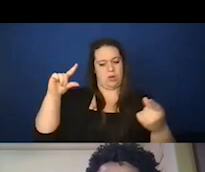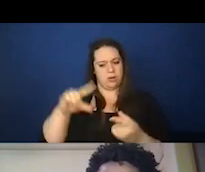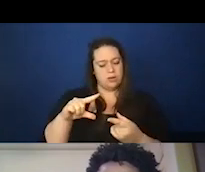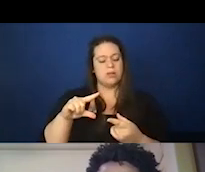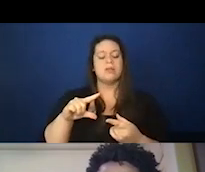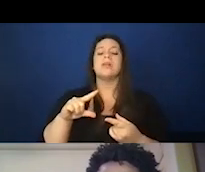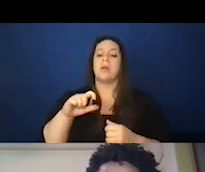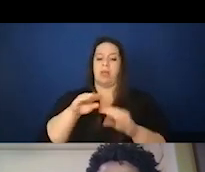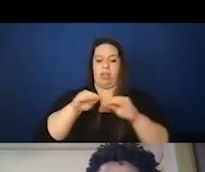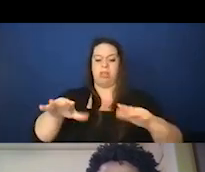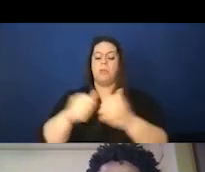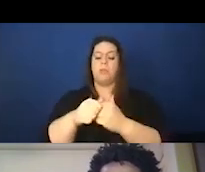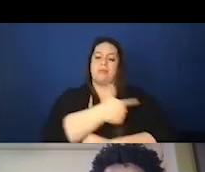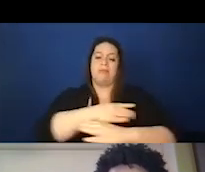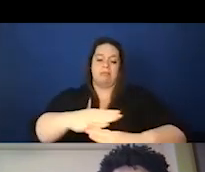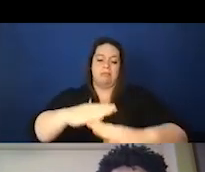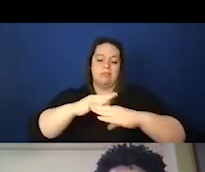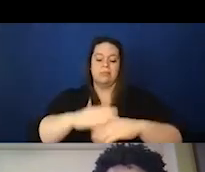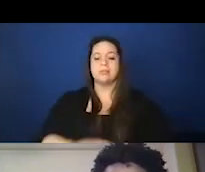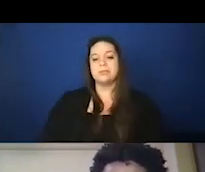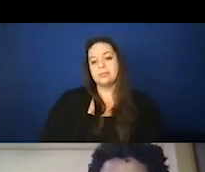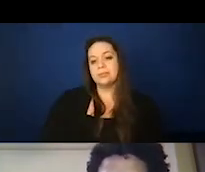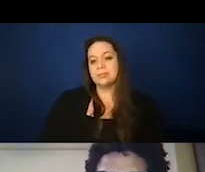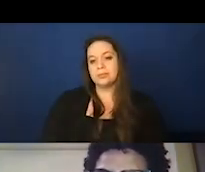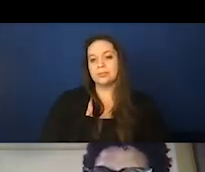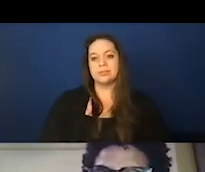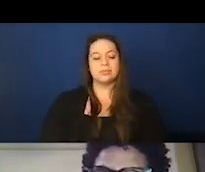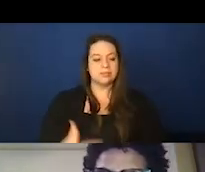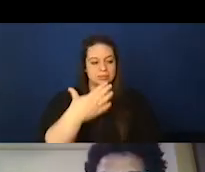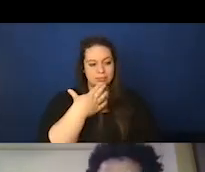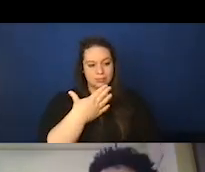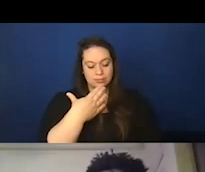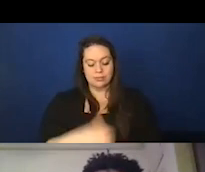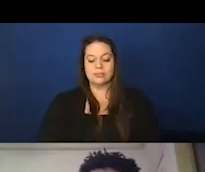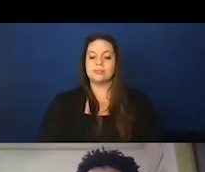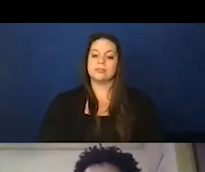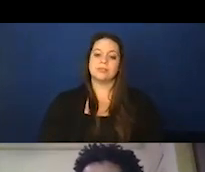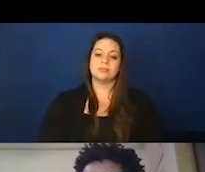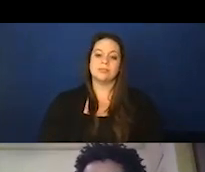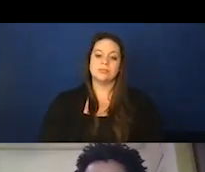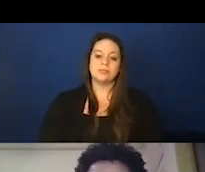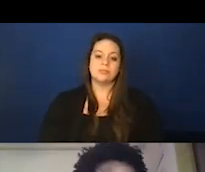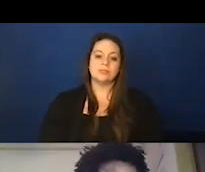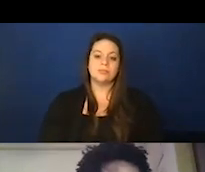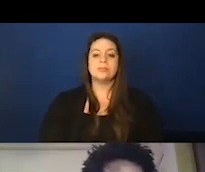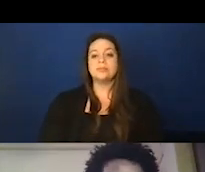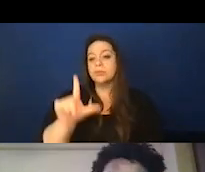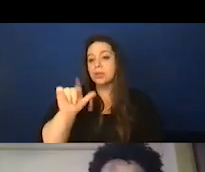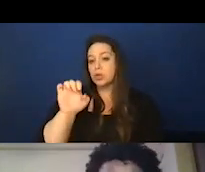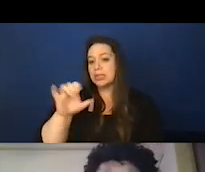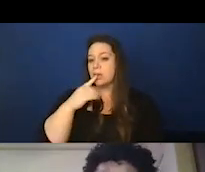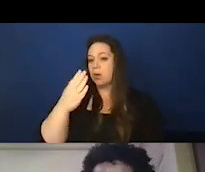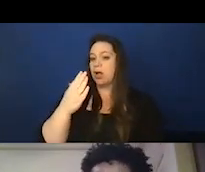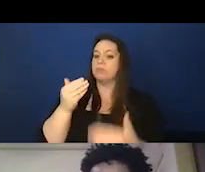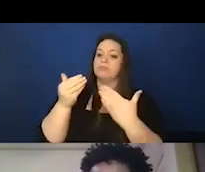like COVID. Thank you so much. And so I'm going to ask Dr.